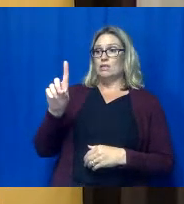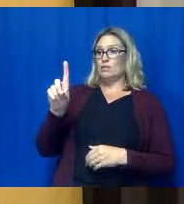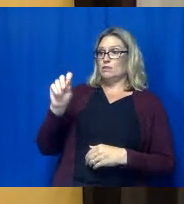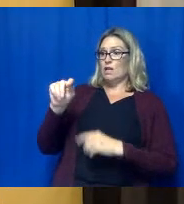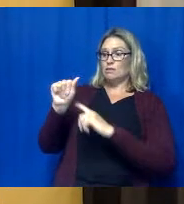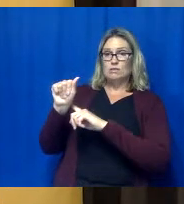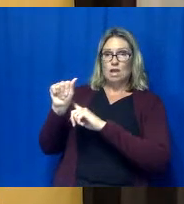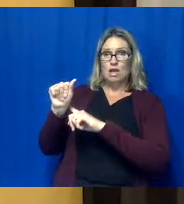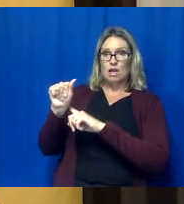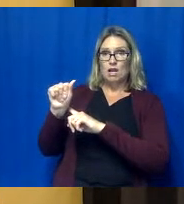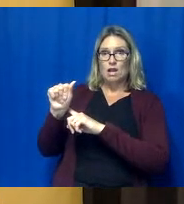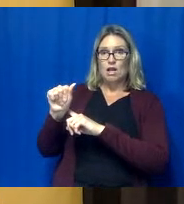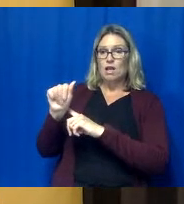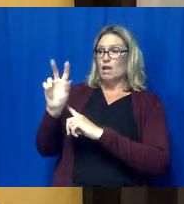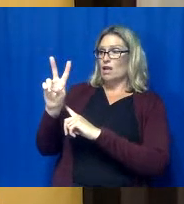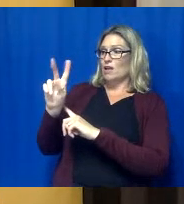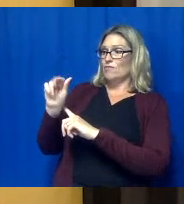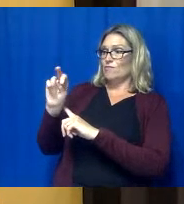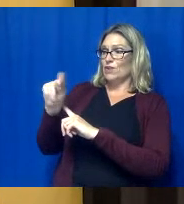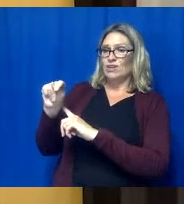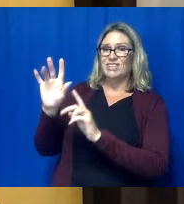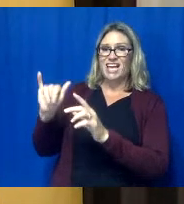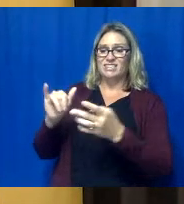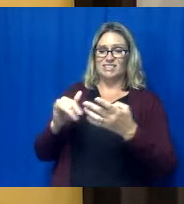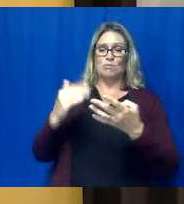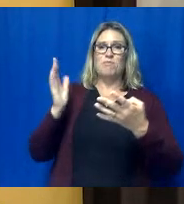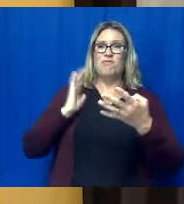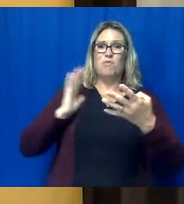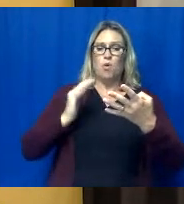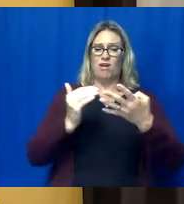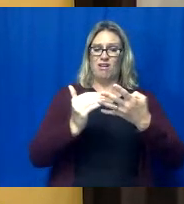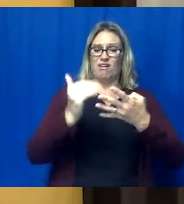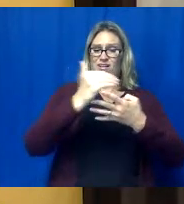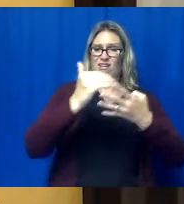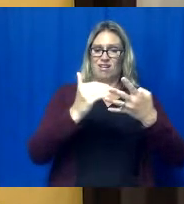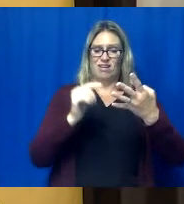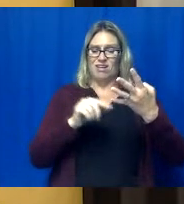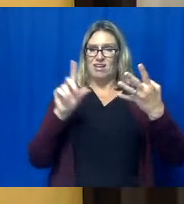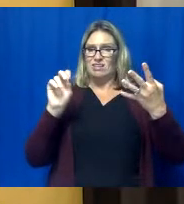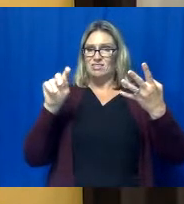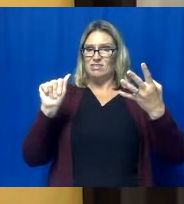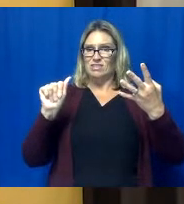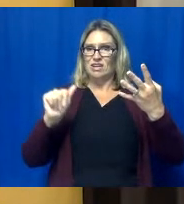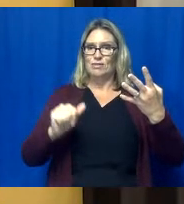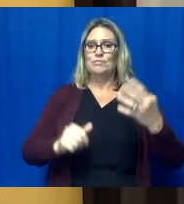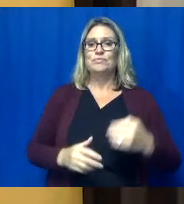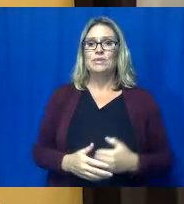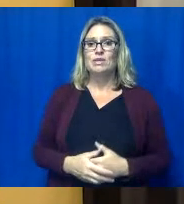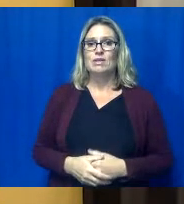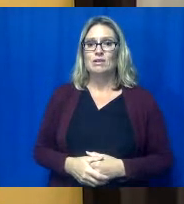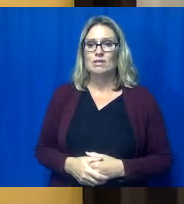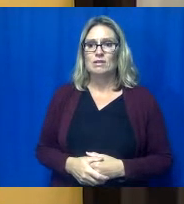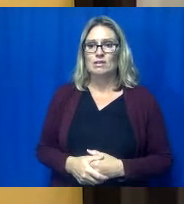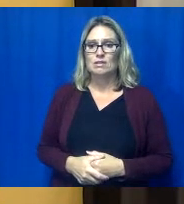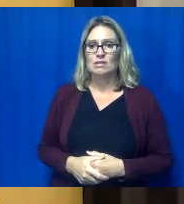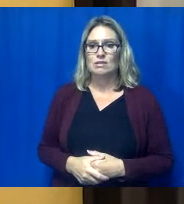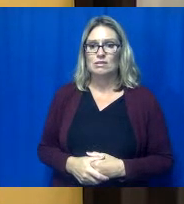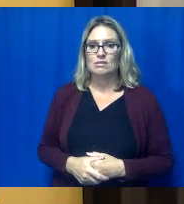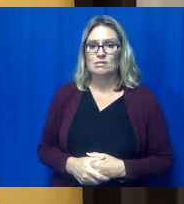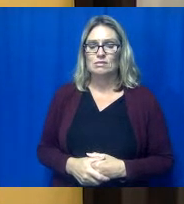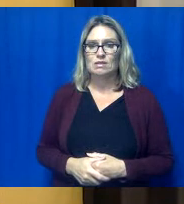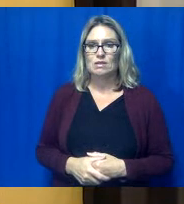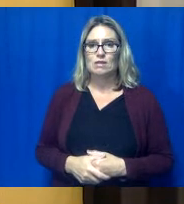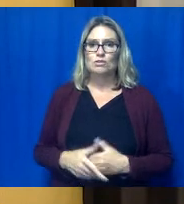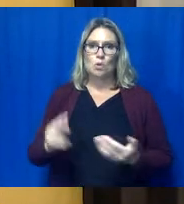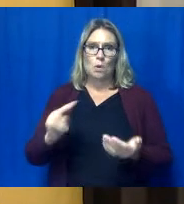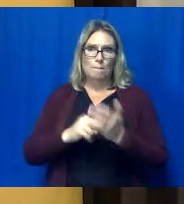they making it more difficult for perhaps a segment of the population to rationalize being vaccinated? They might